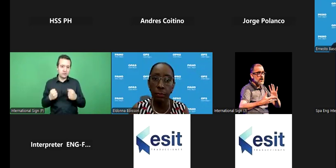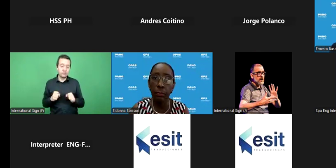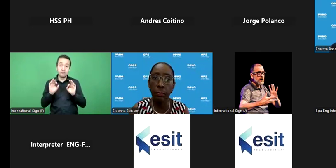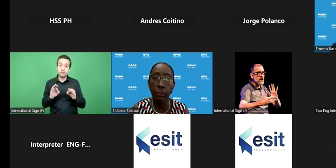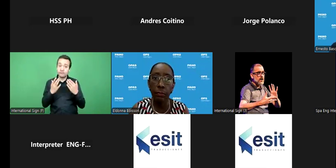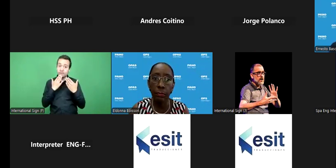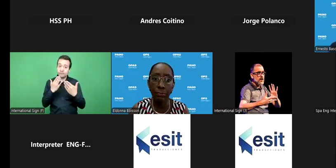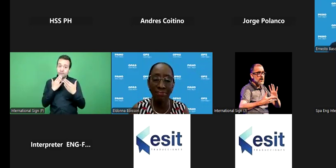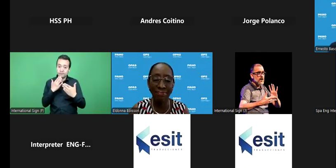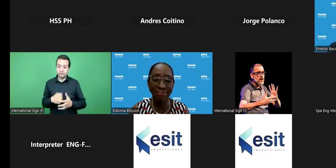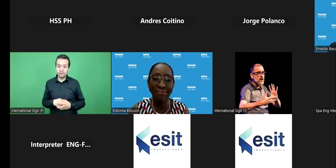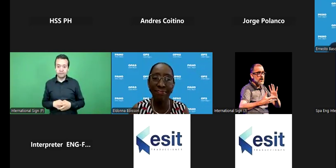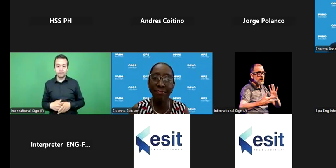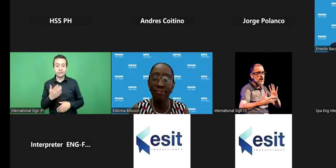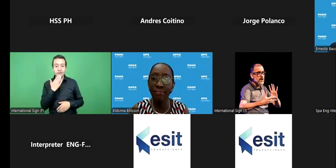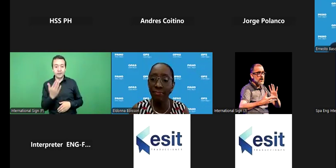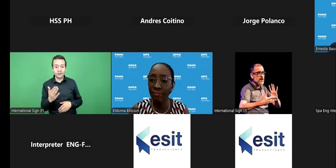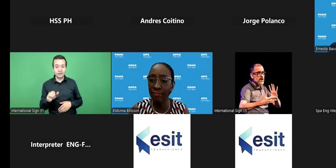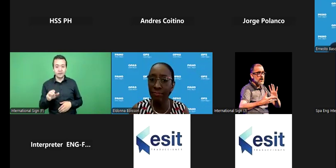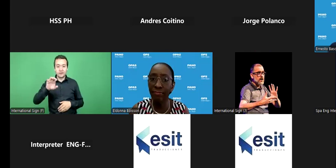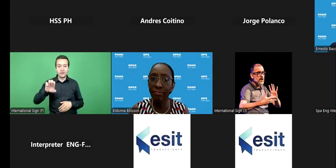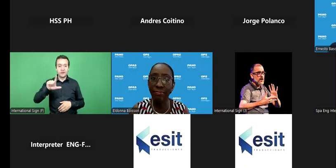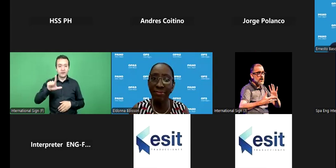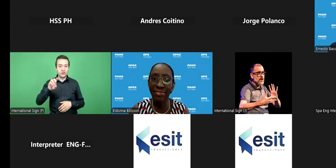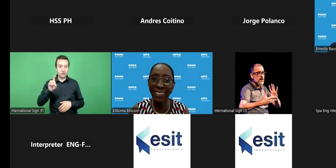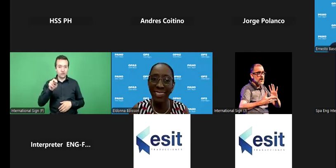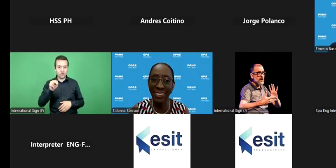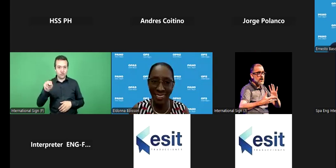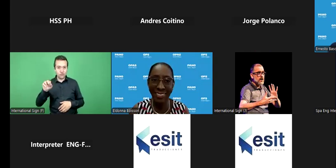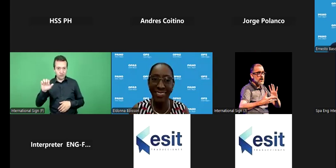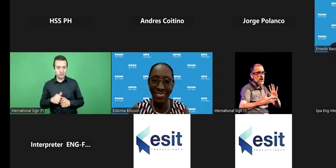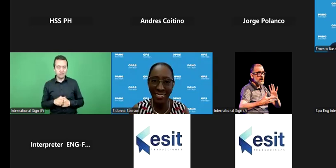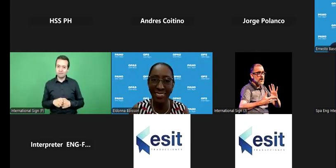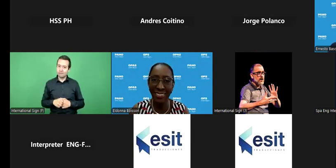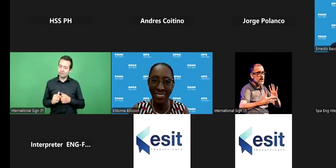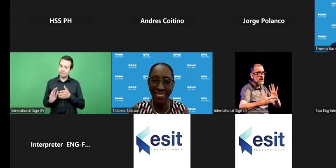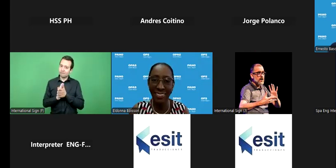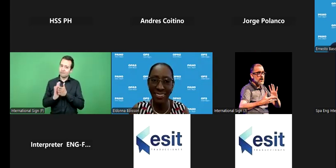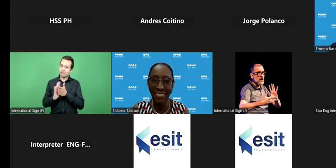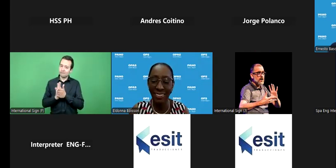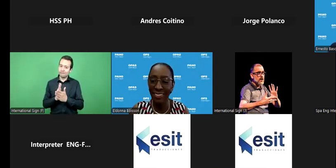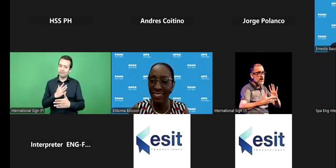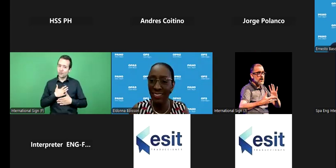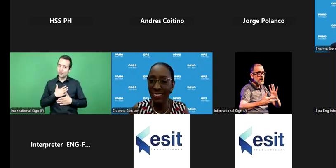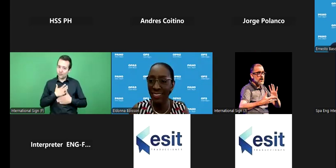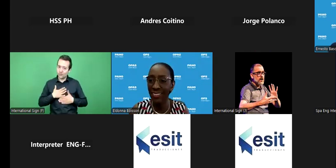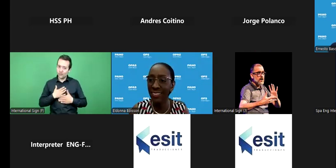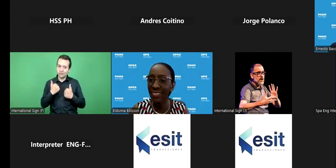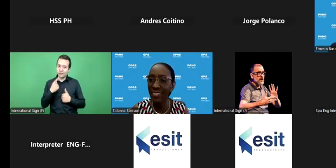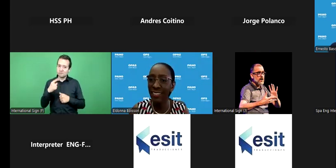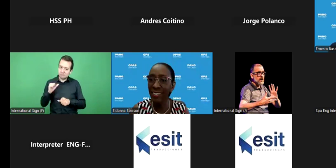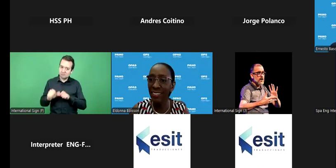is moving forward. Something that I actually participated personally. So we're gonna go ahead with Dr.